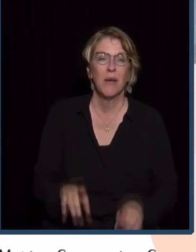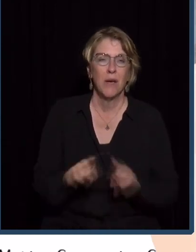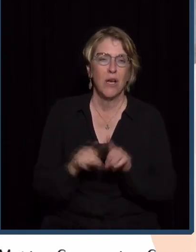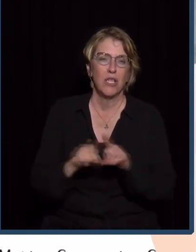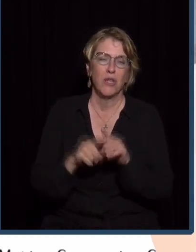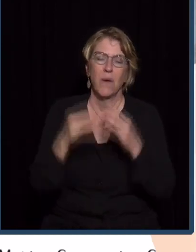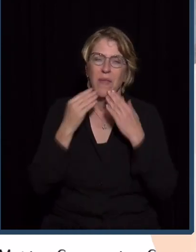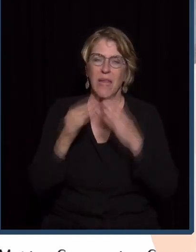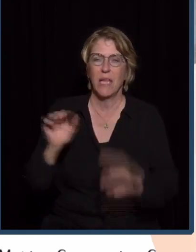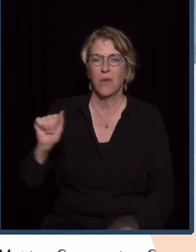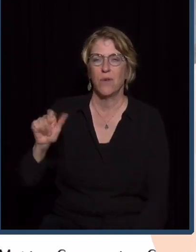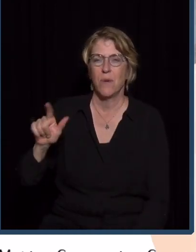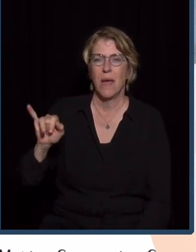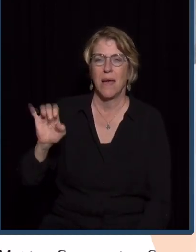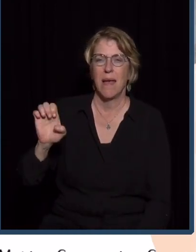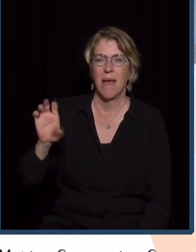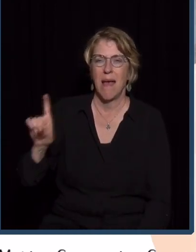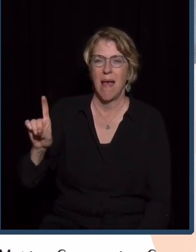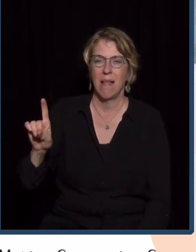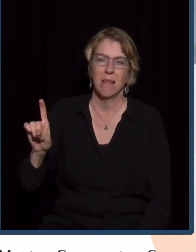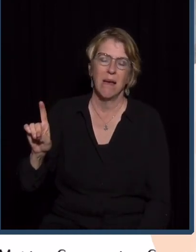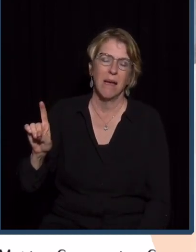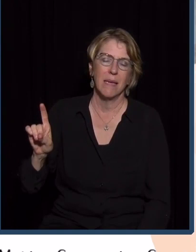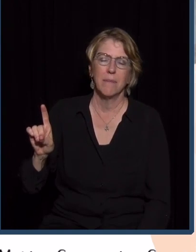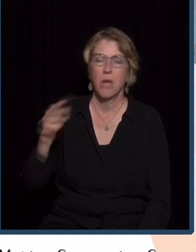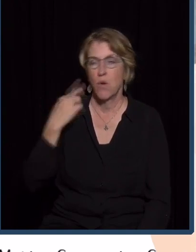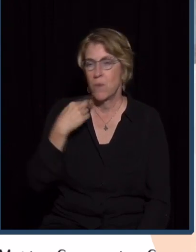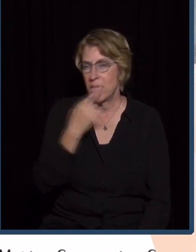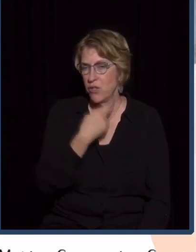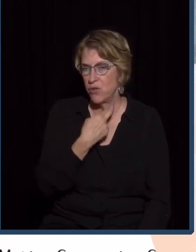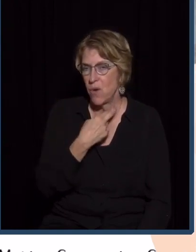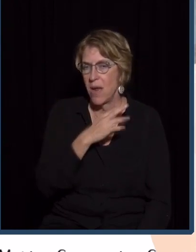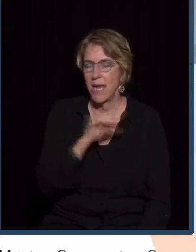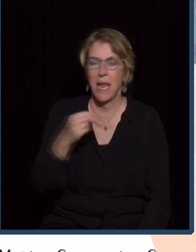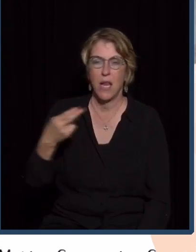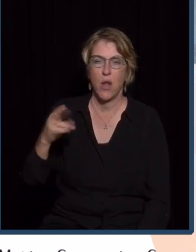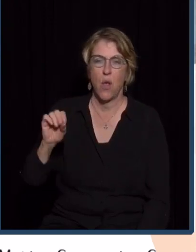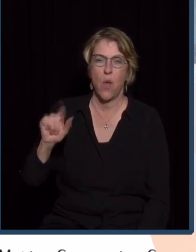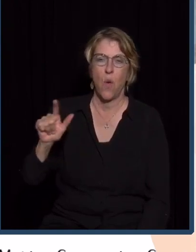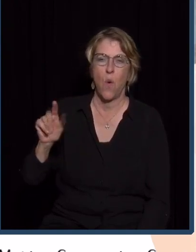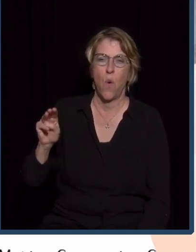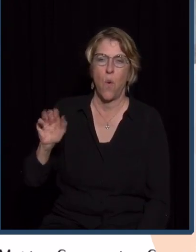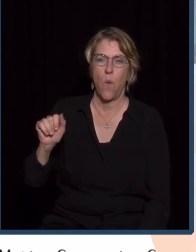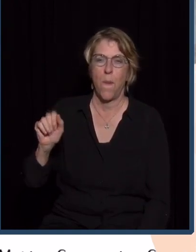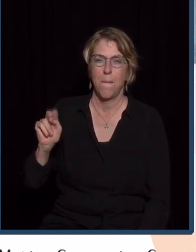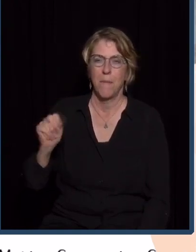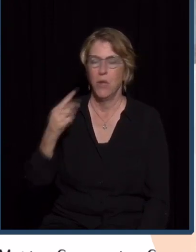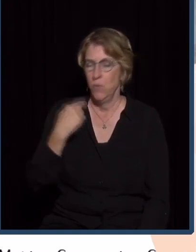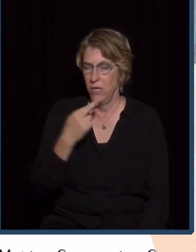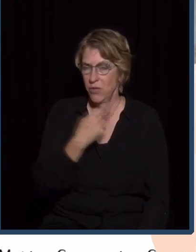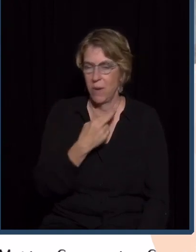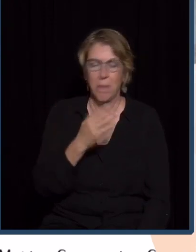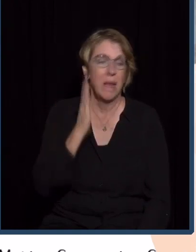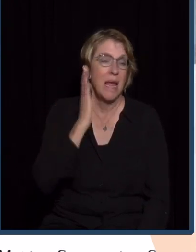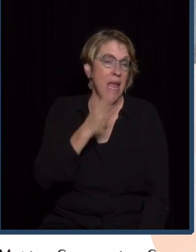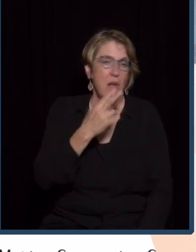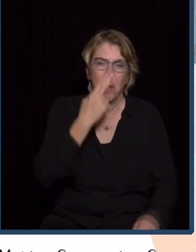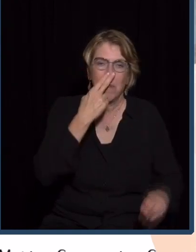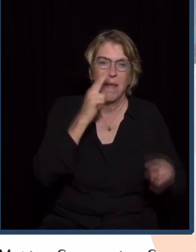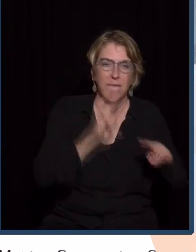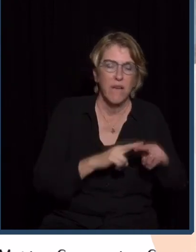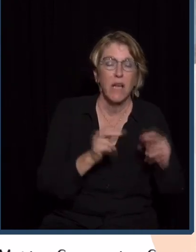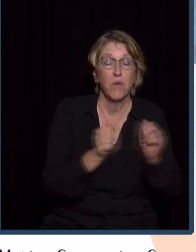to Ally Restaurants and Holman's Table for this dinner. And this would just be so much fun to do with friends or family or like